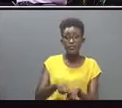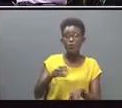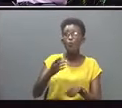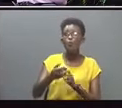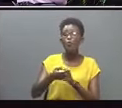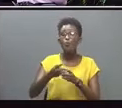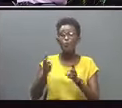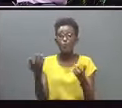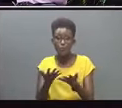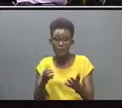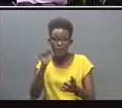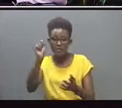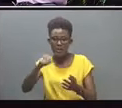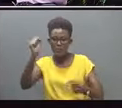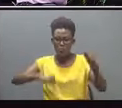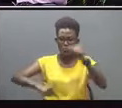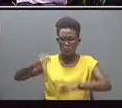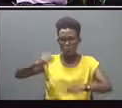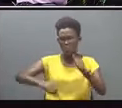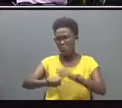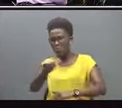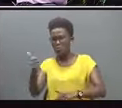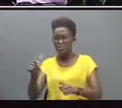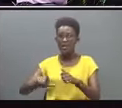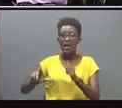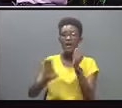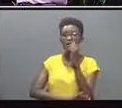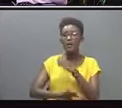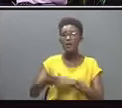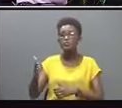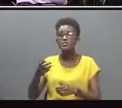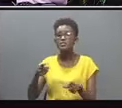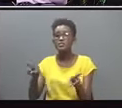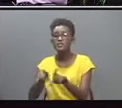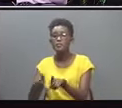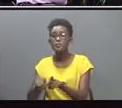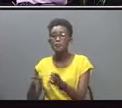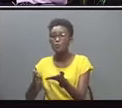our brothers in other continents as equal.